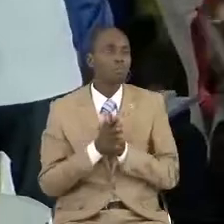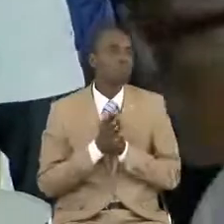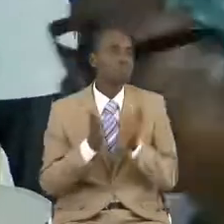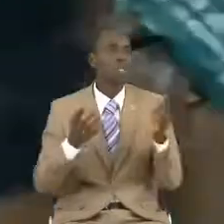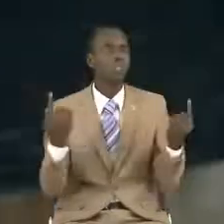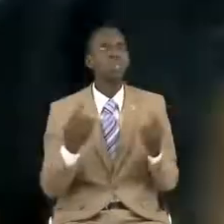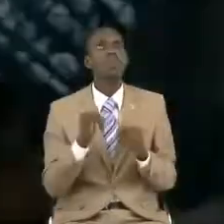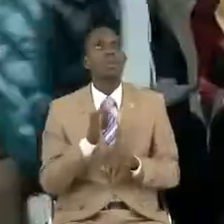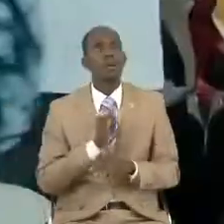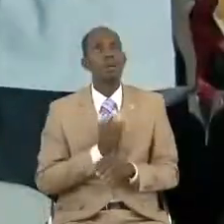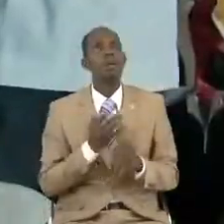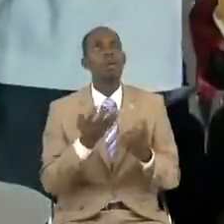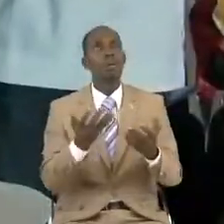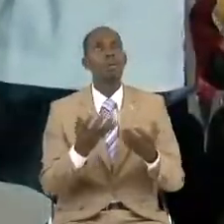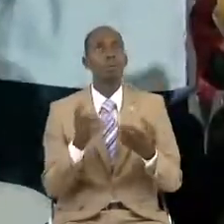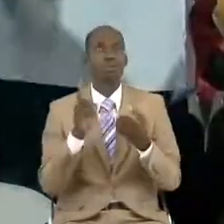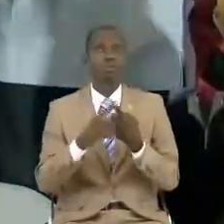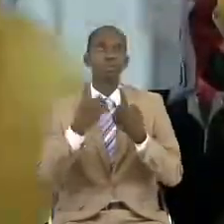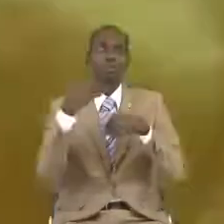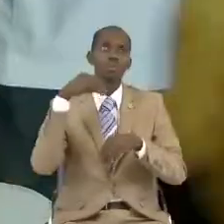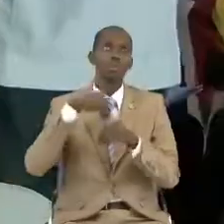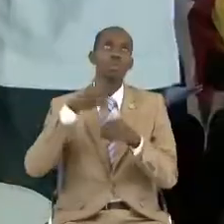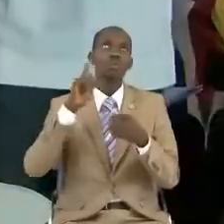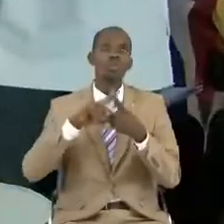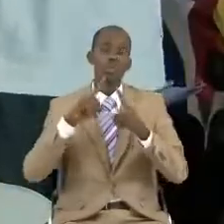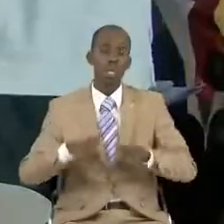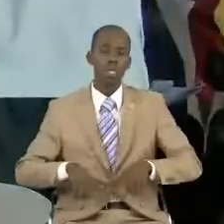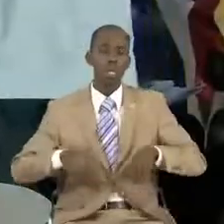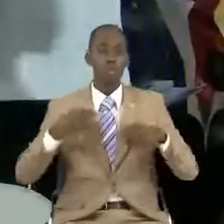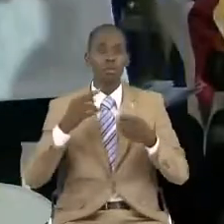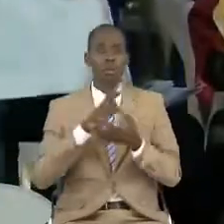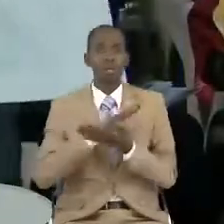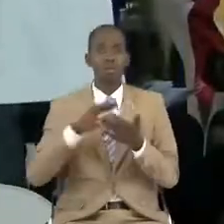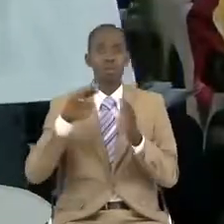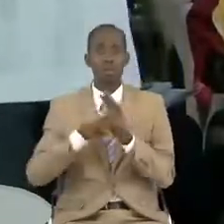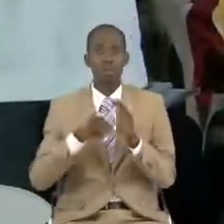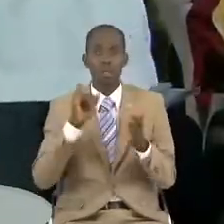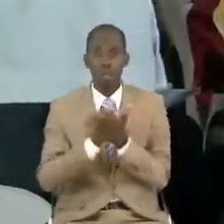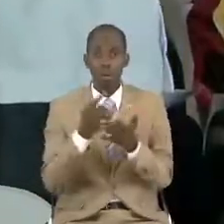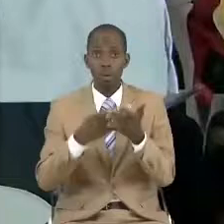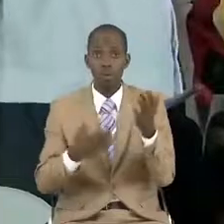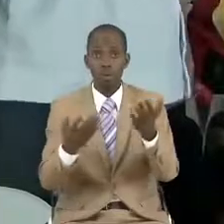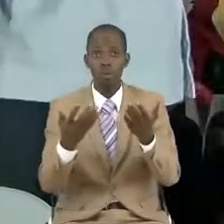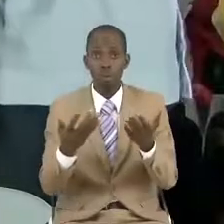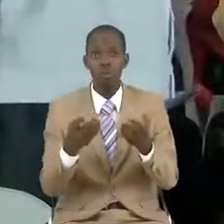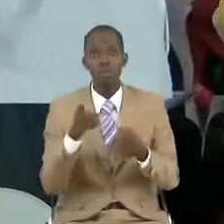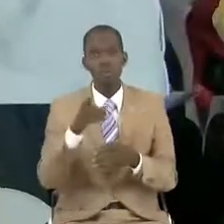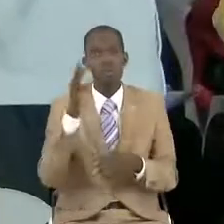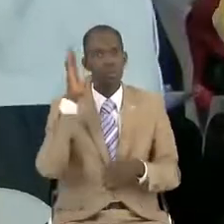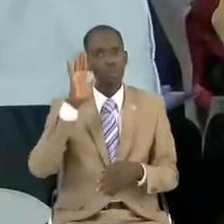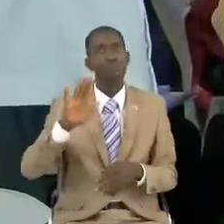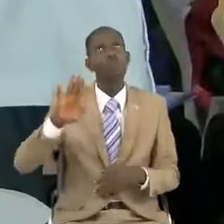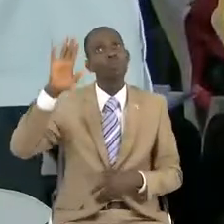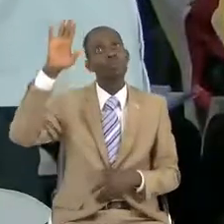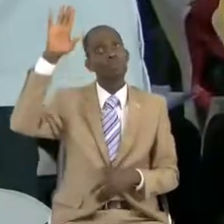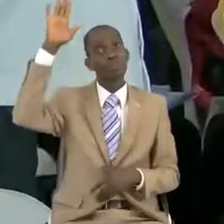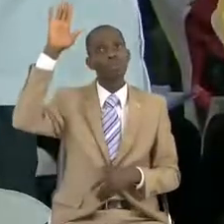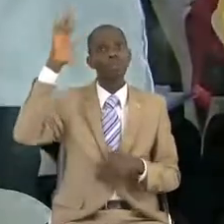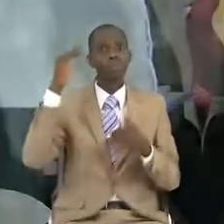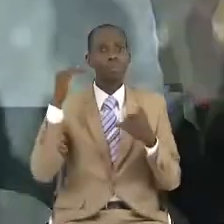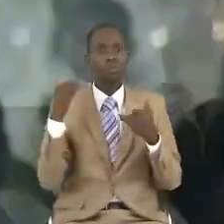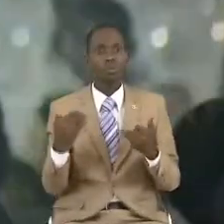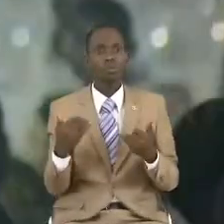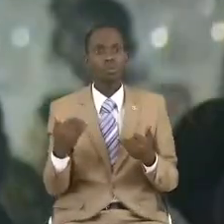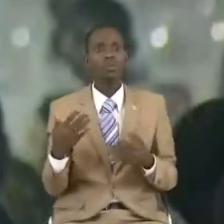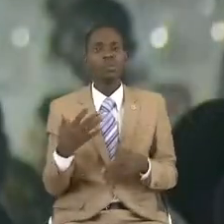come into the life of righteousness you're raising up your hand you stand up wherever you are our praying